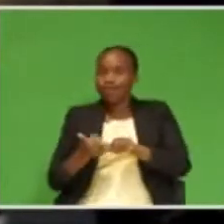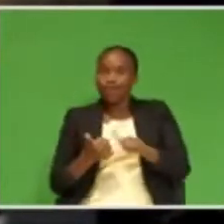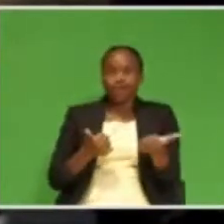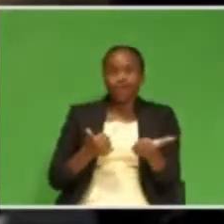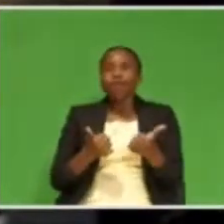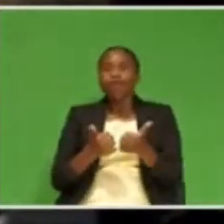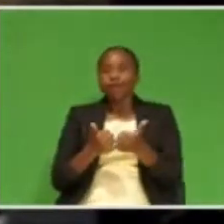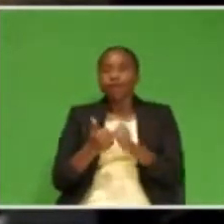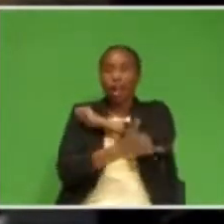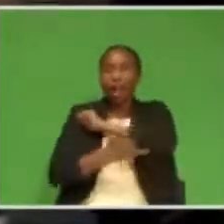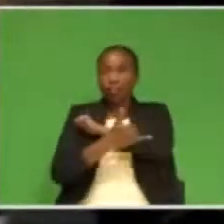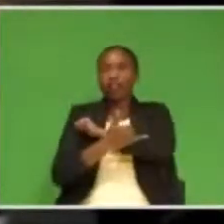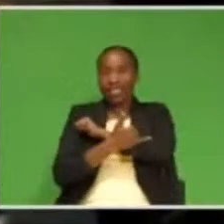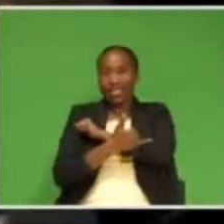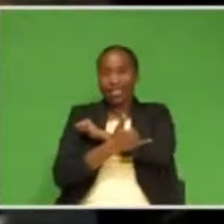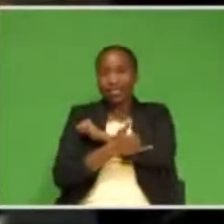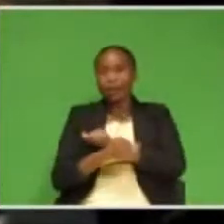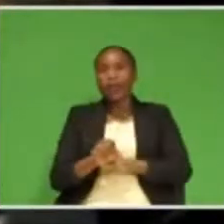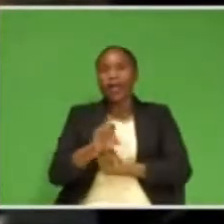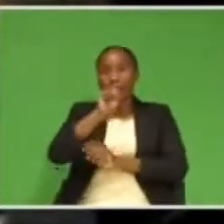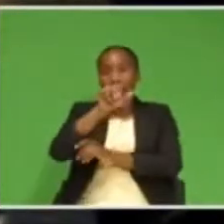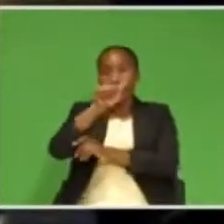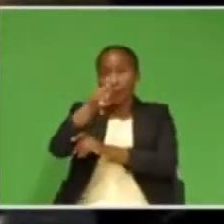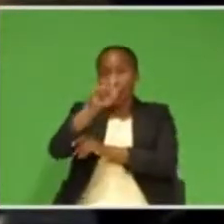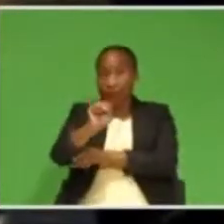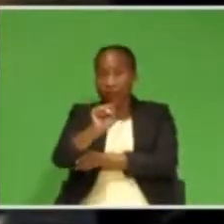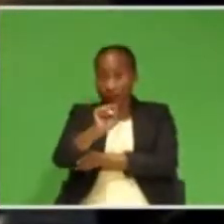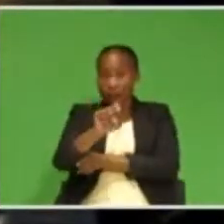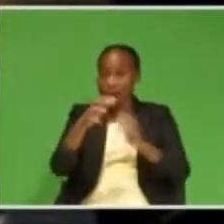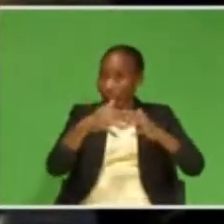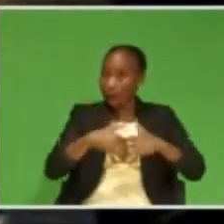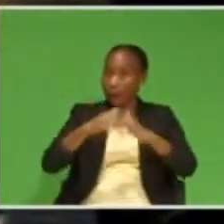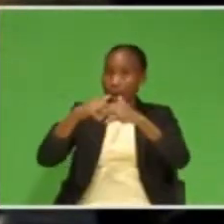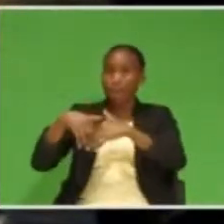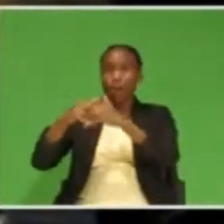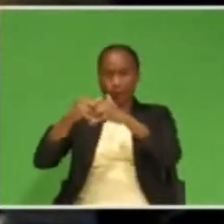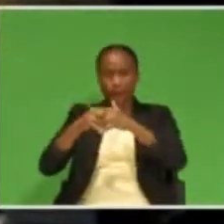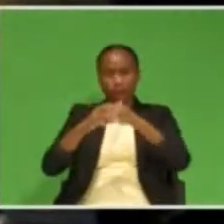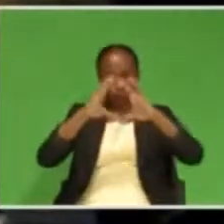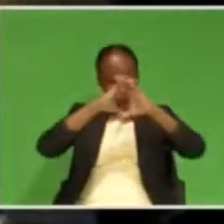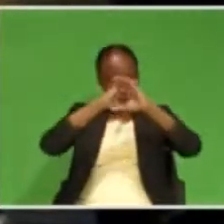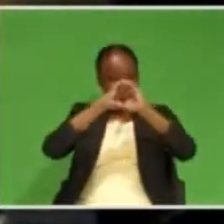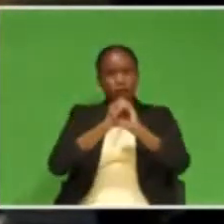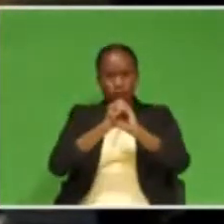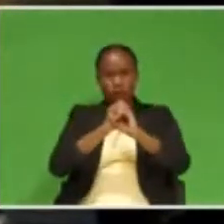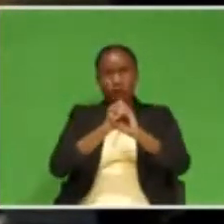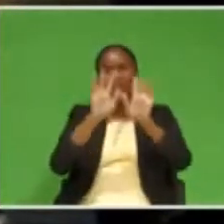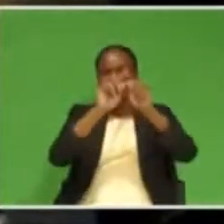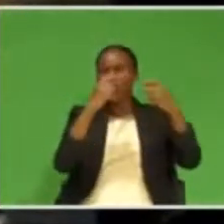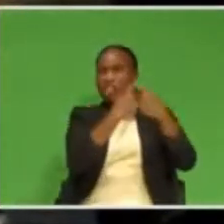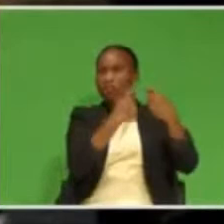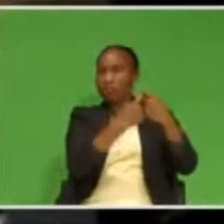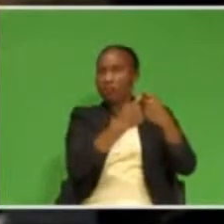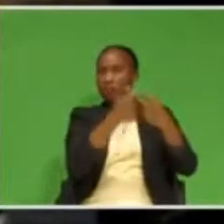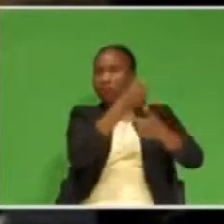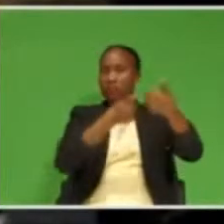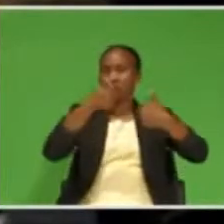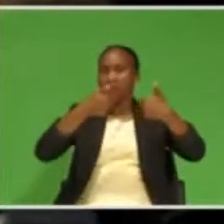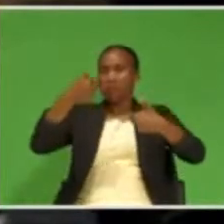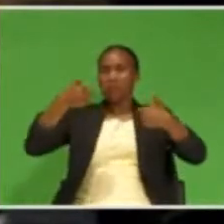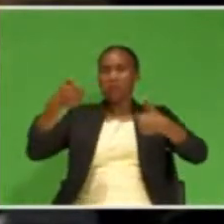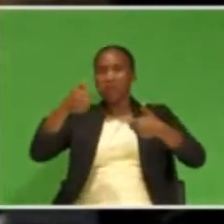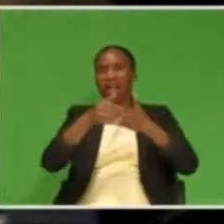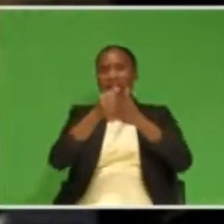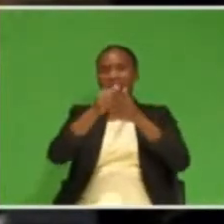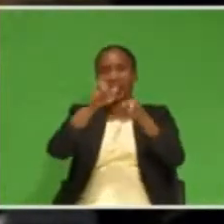South African Police Service has established a dedicated team with senior leadership to deal with